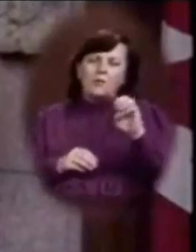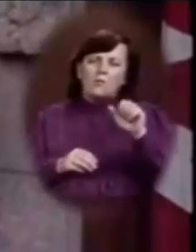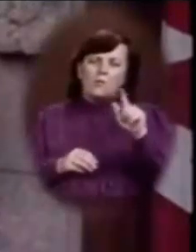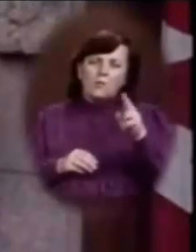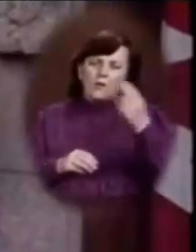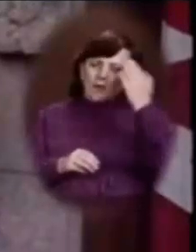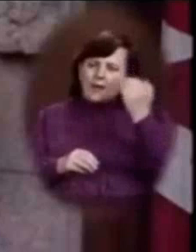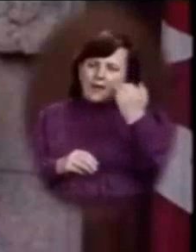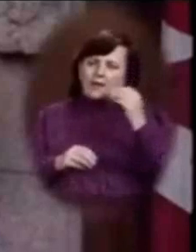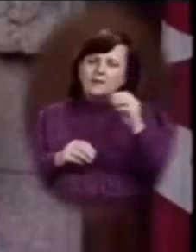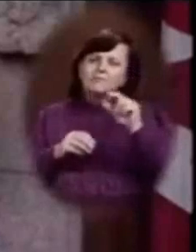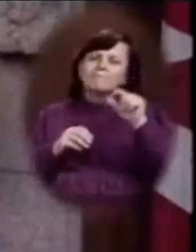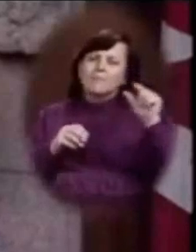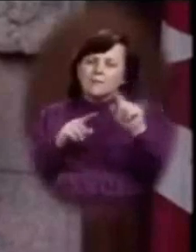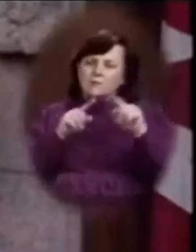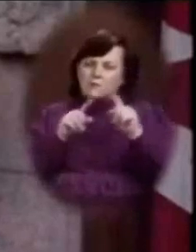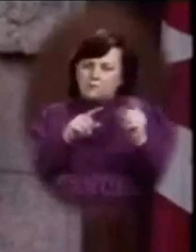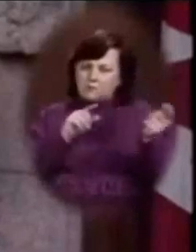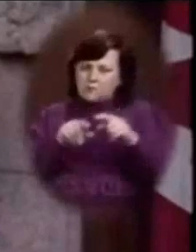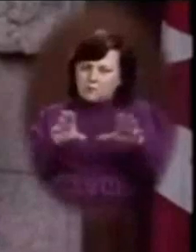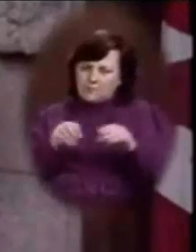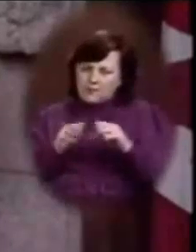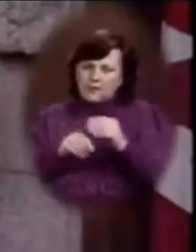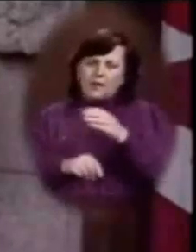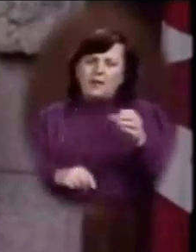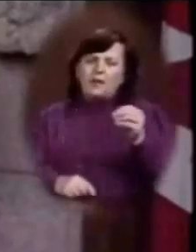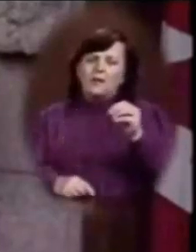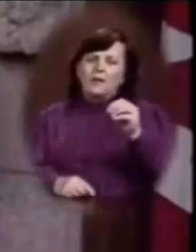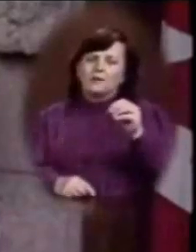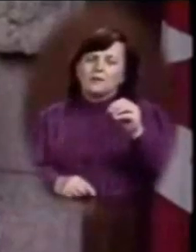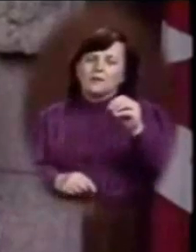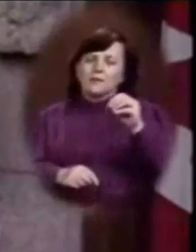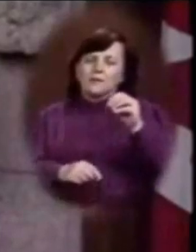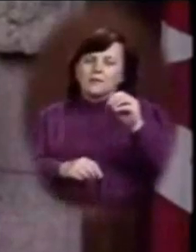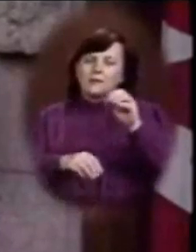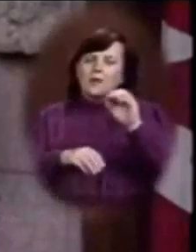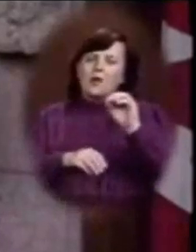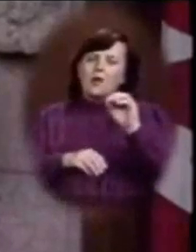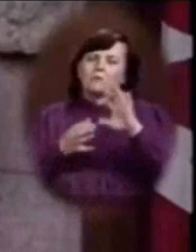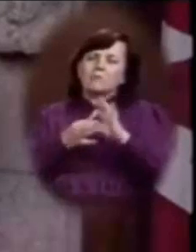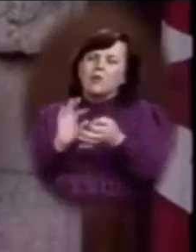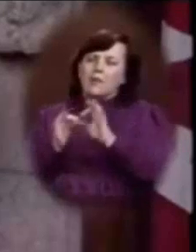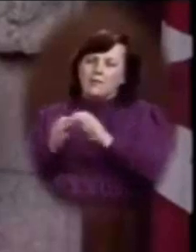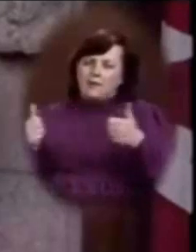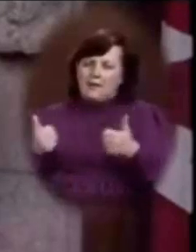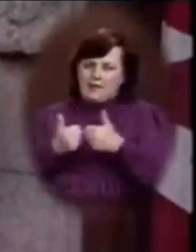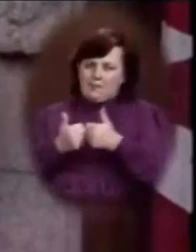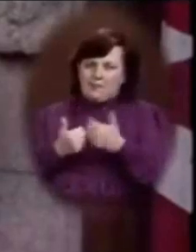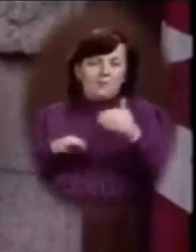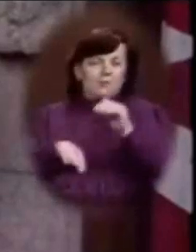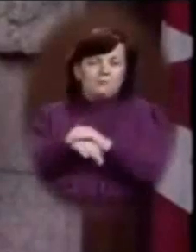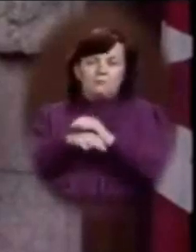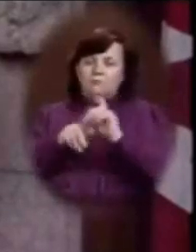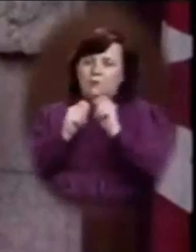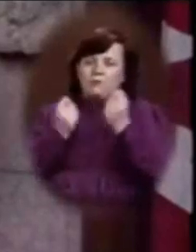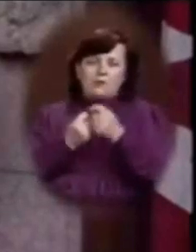Mr. Speaker, the British team may not have returned with any gold medals, but I think we can claim to have been represented by the